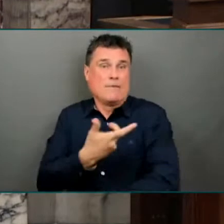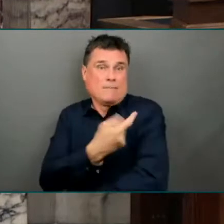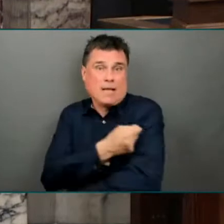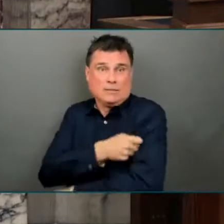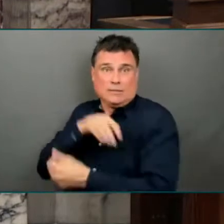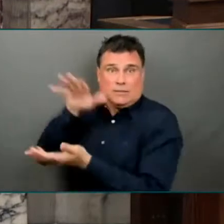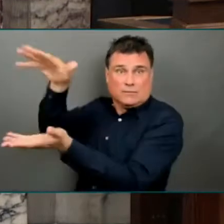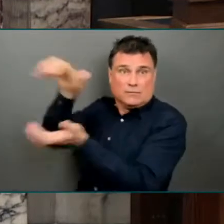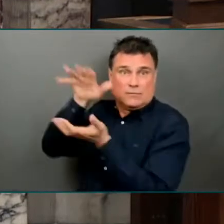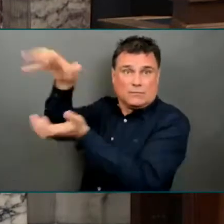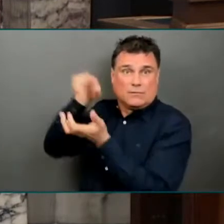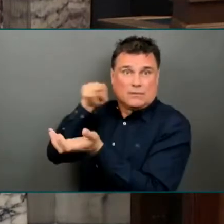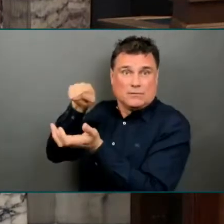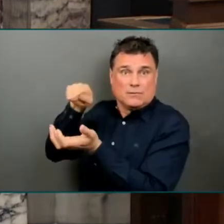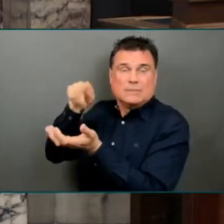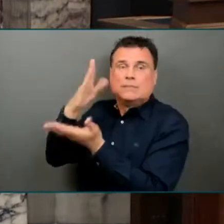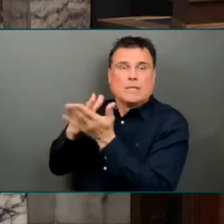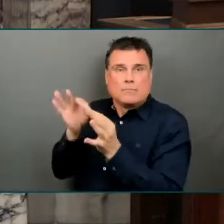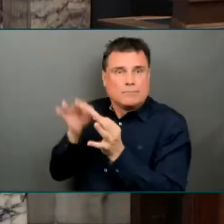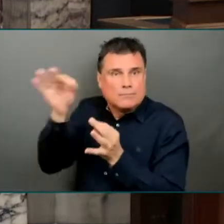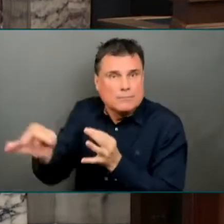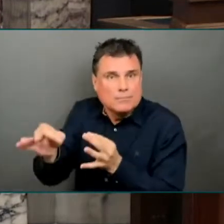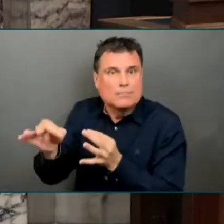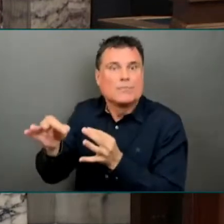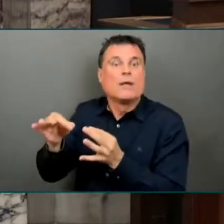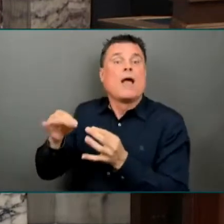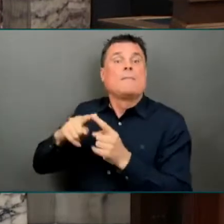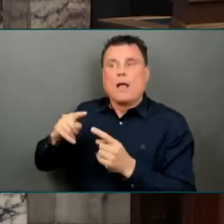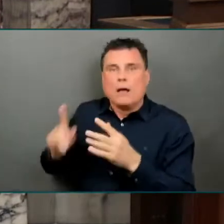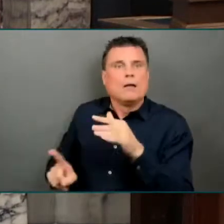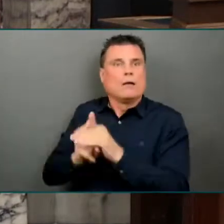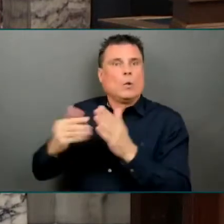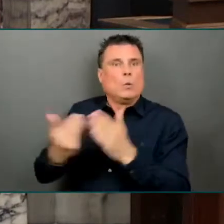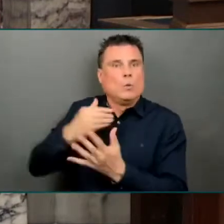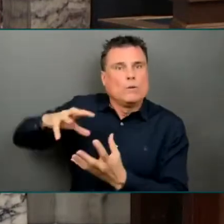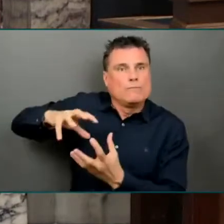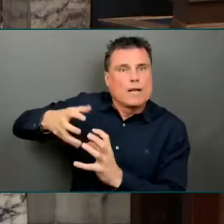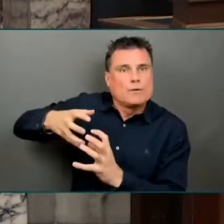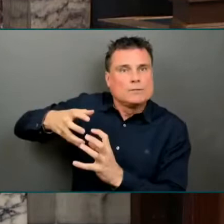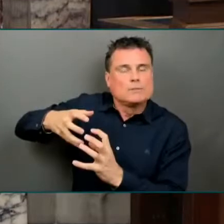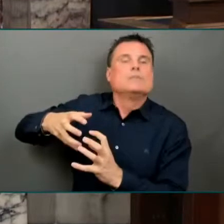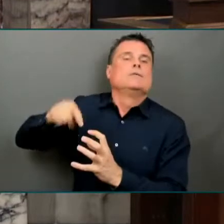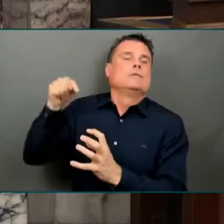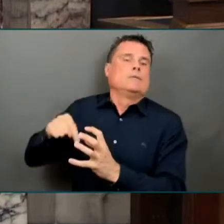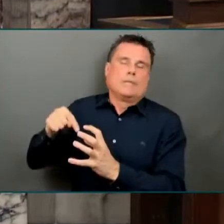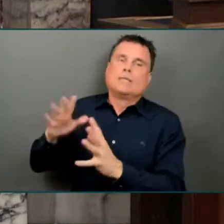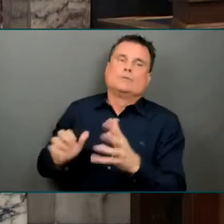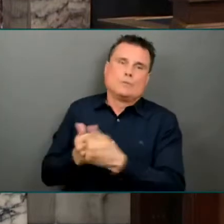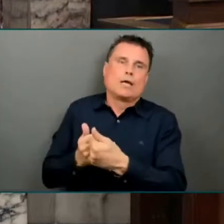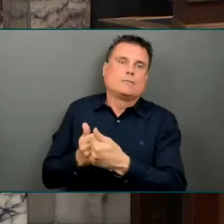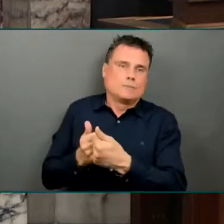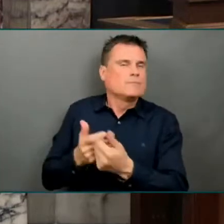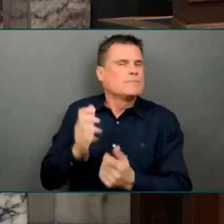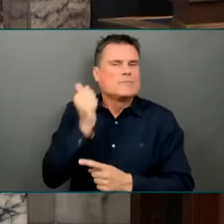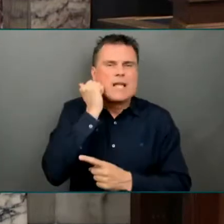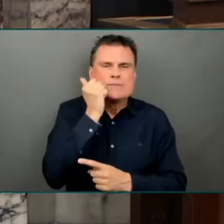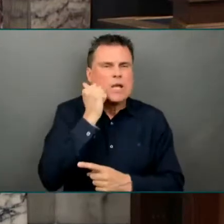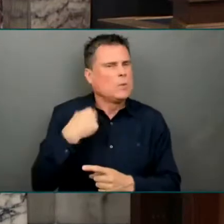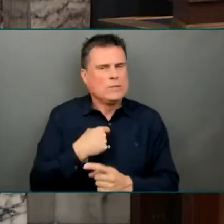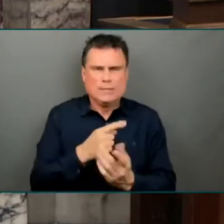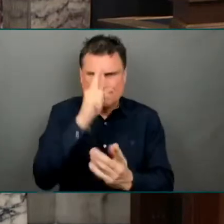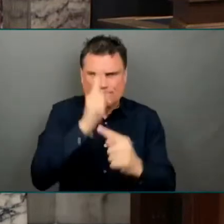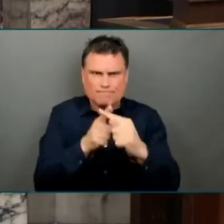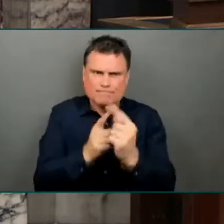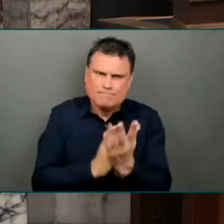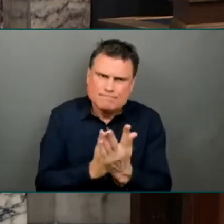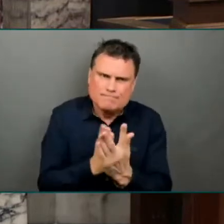us, every single day. And every single day, British Columbians rise to meet new